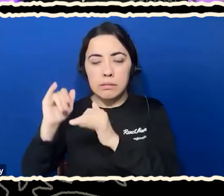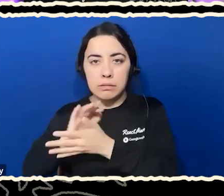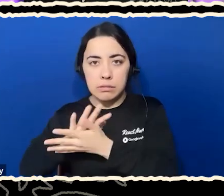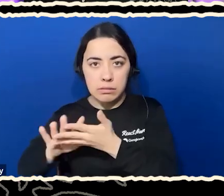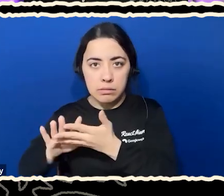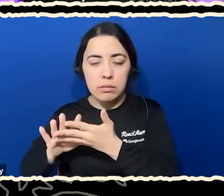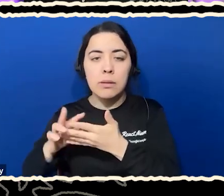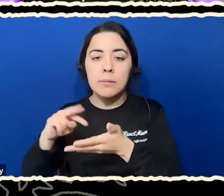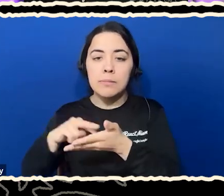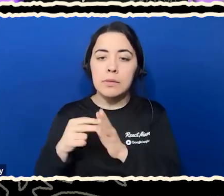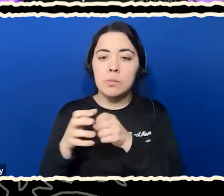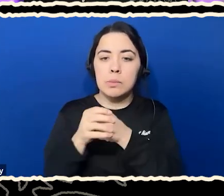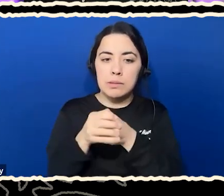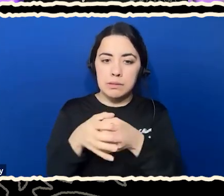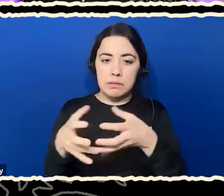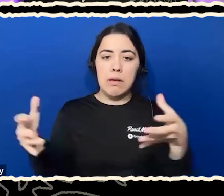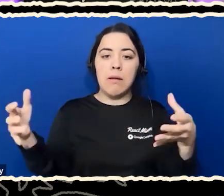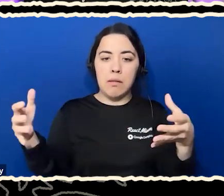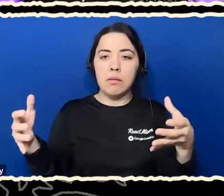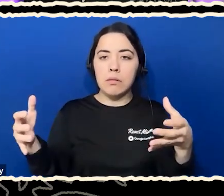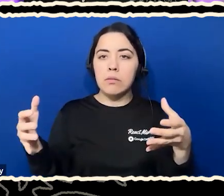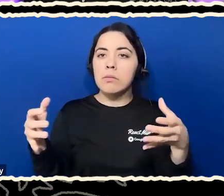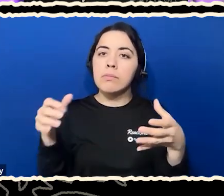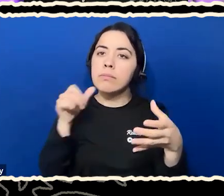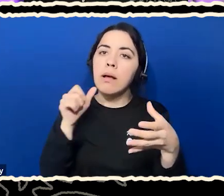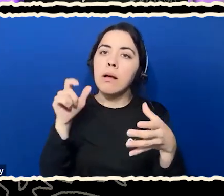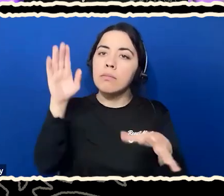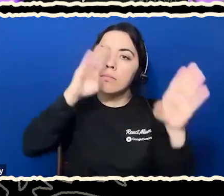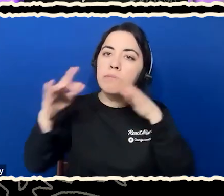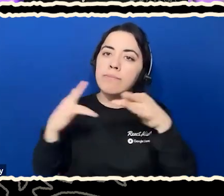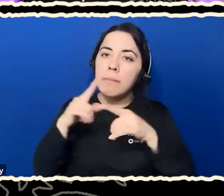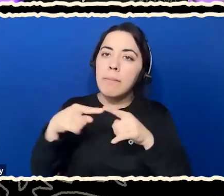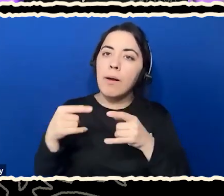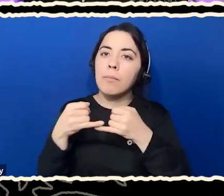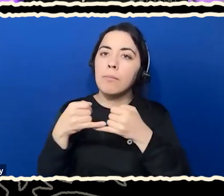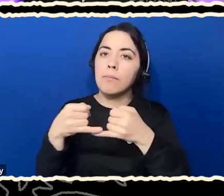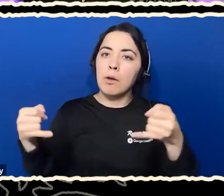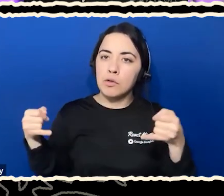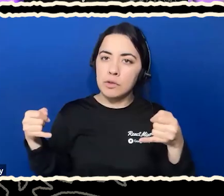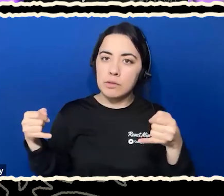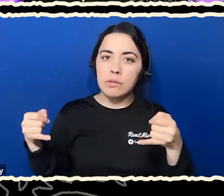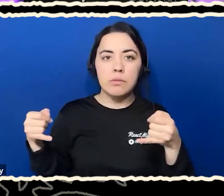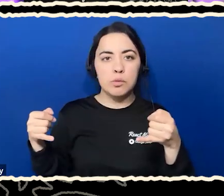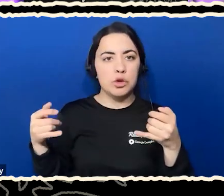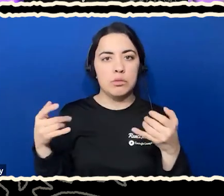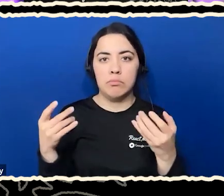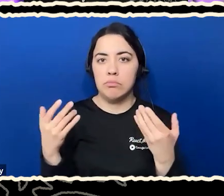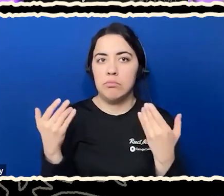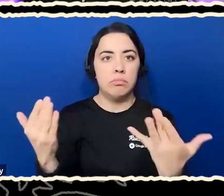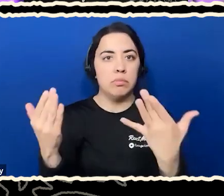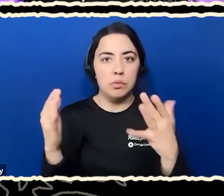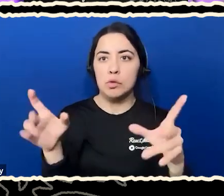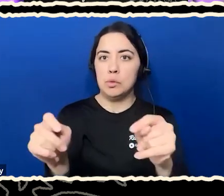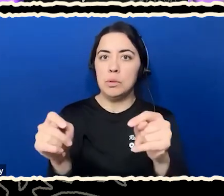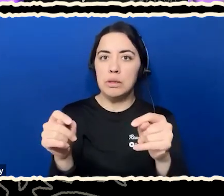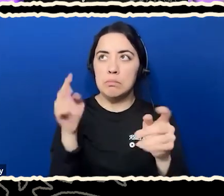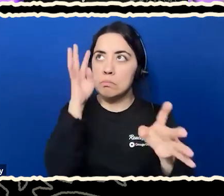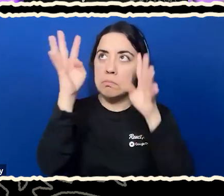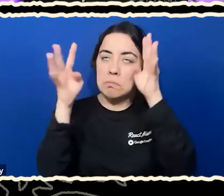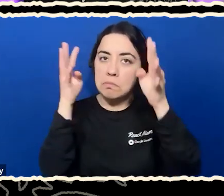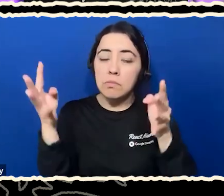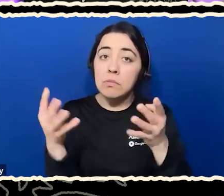whatsoever. So pretty much every single thing that we wanted to do became totally doable. And on one end, that's super